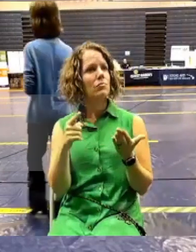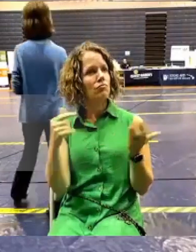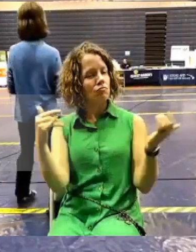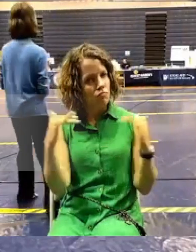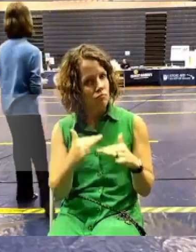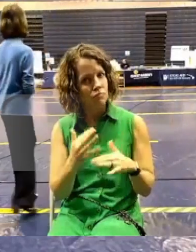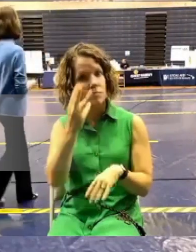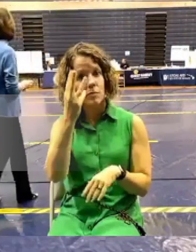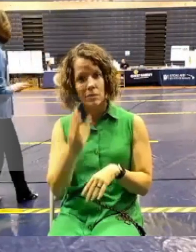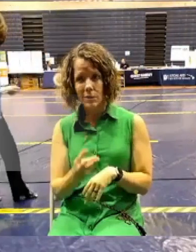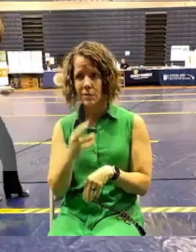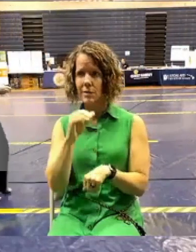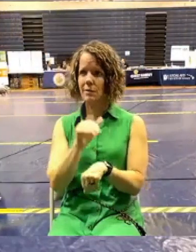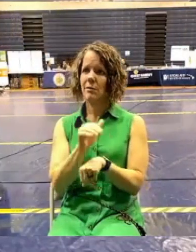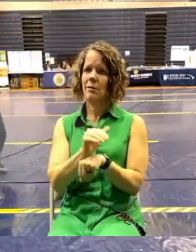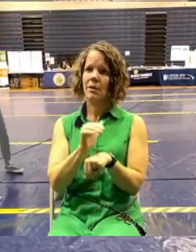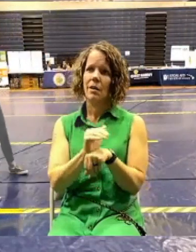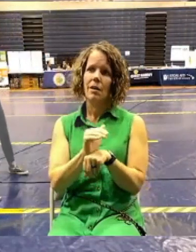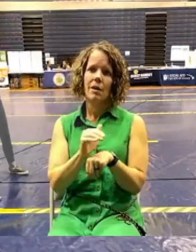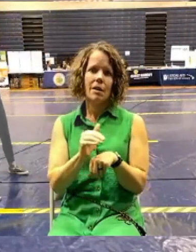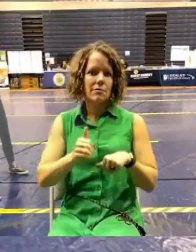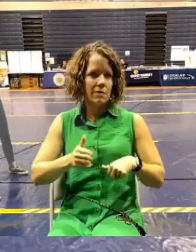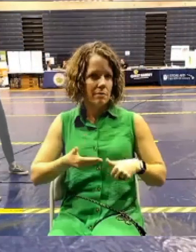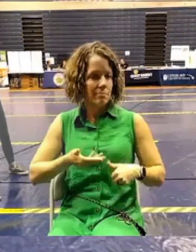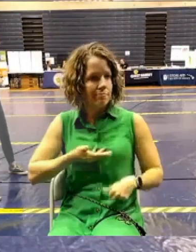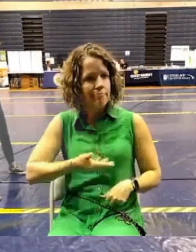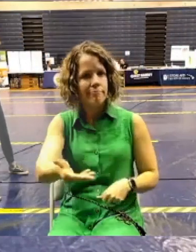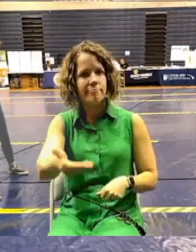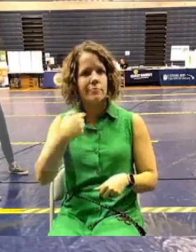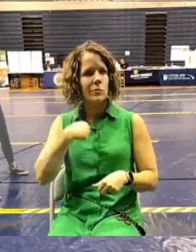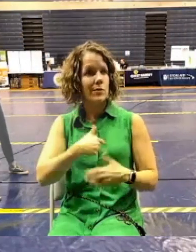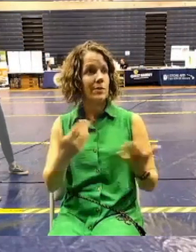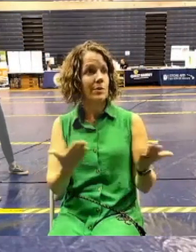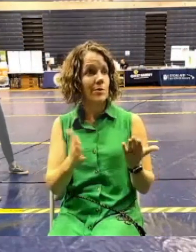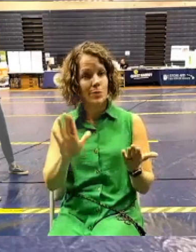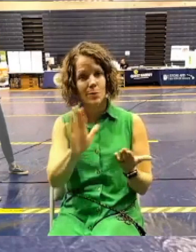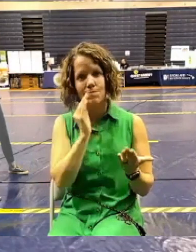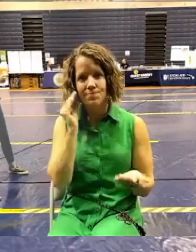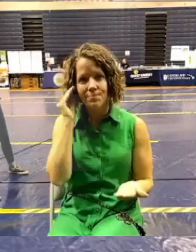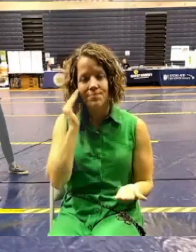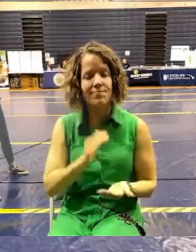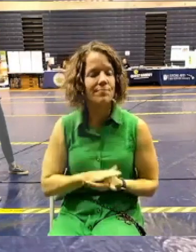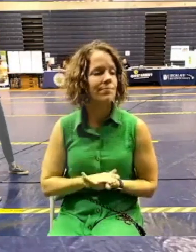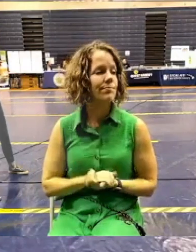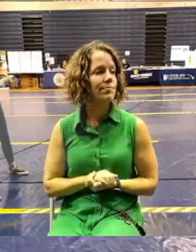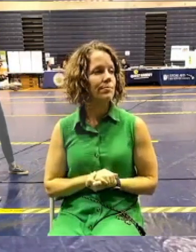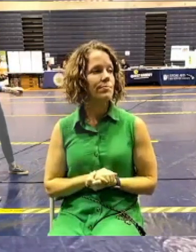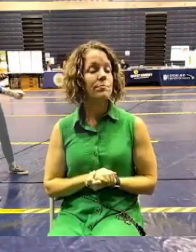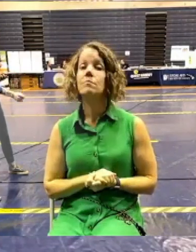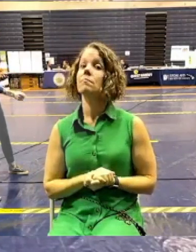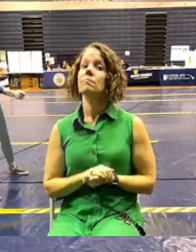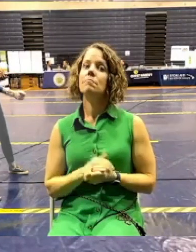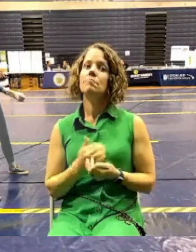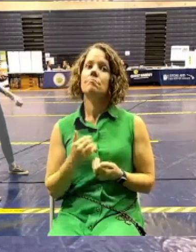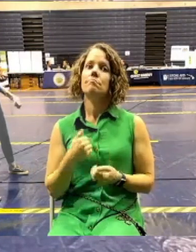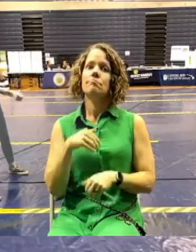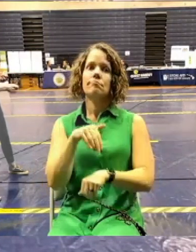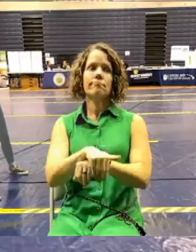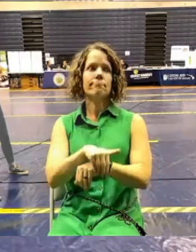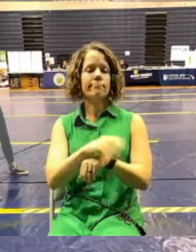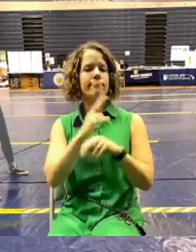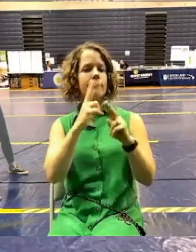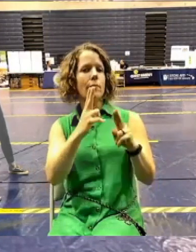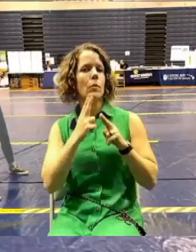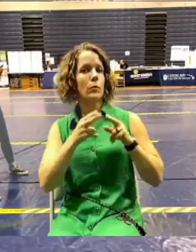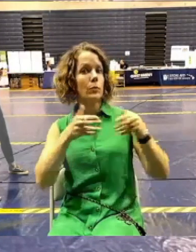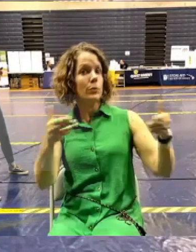and for allowing us to come into your place. So tonight I'm really honored to introduce and to open the floor